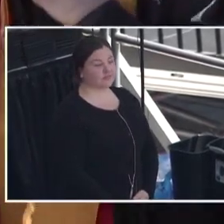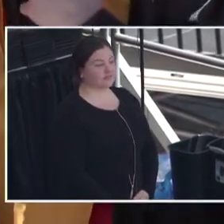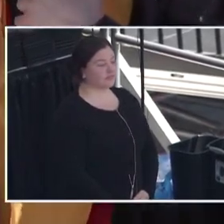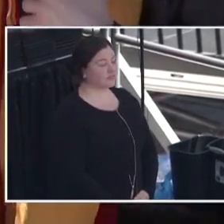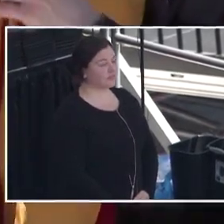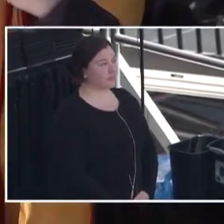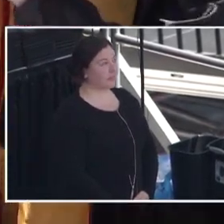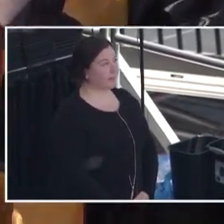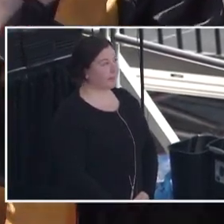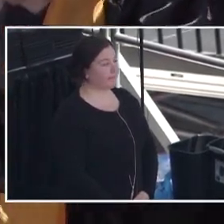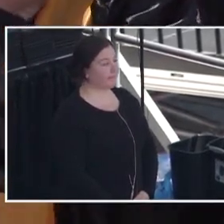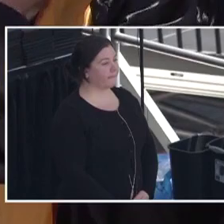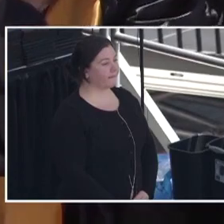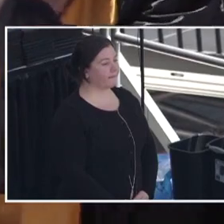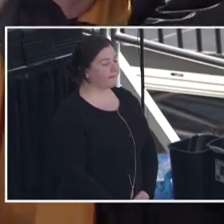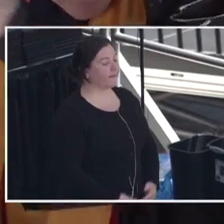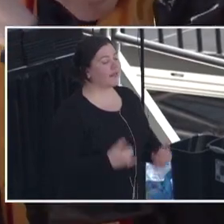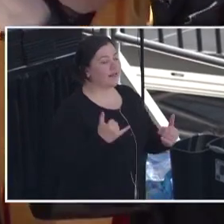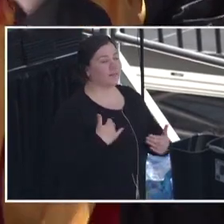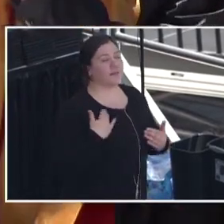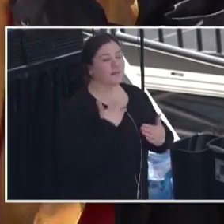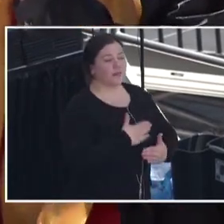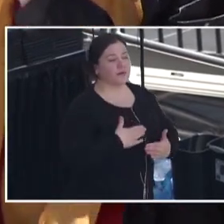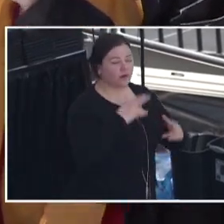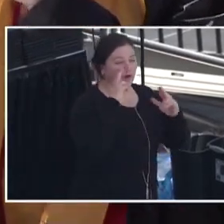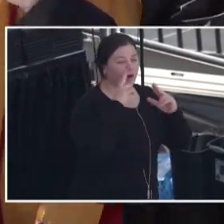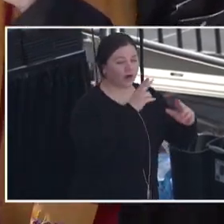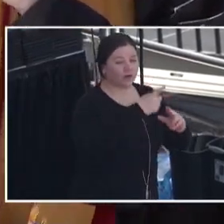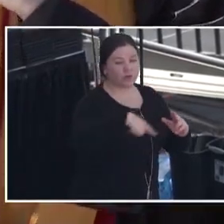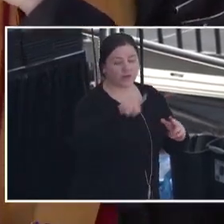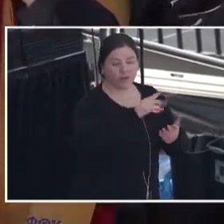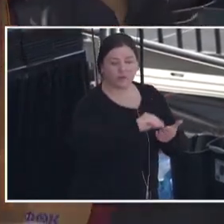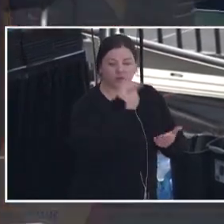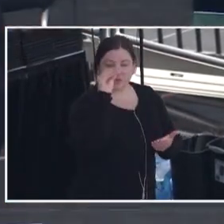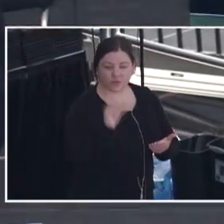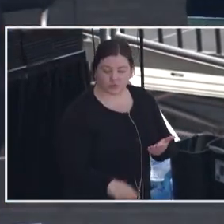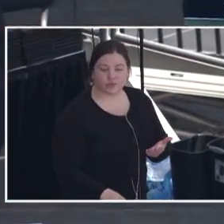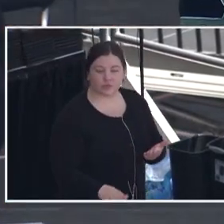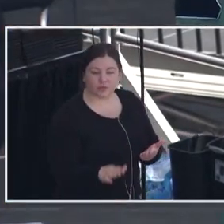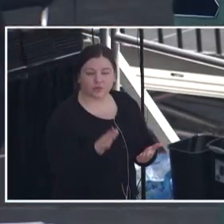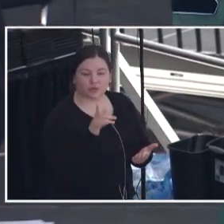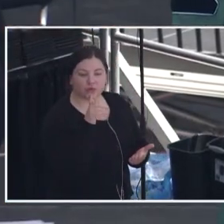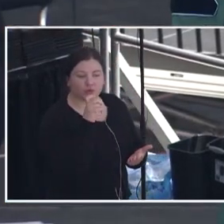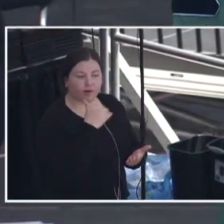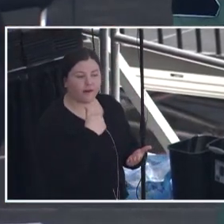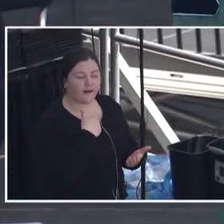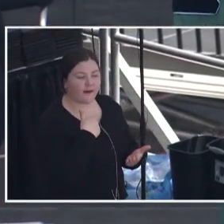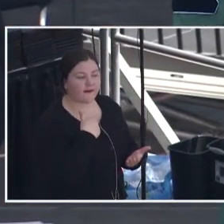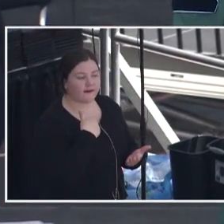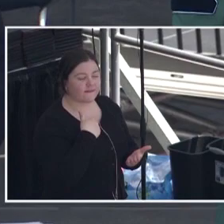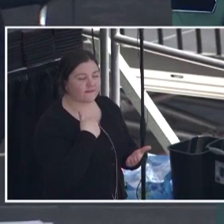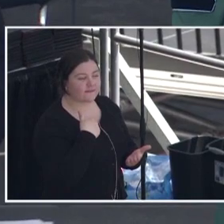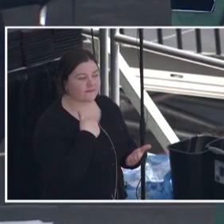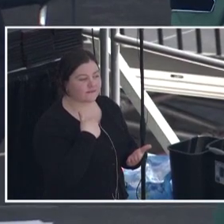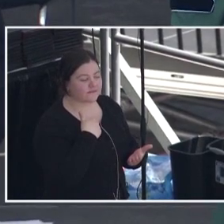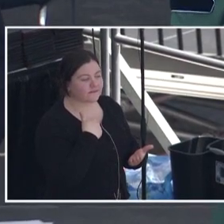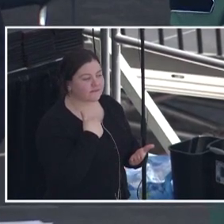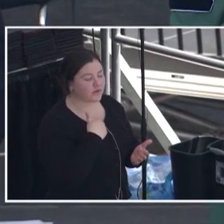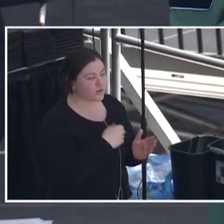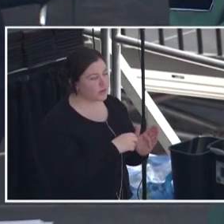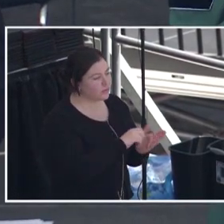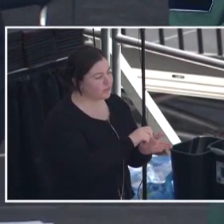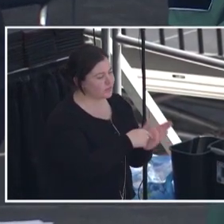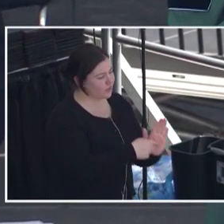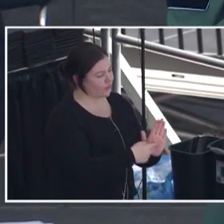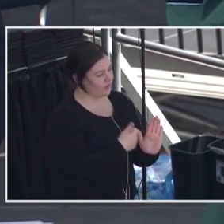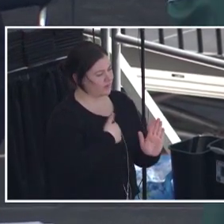It is now my pleasure to honor those students who have distinguished themselves in their